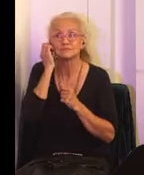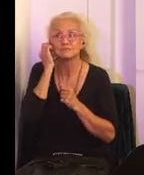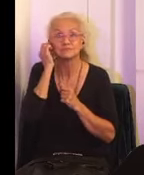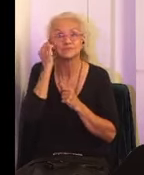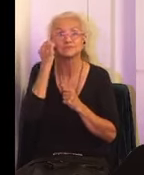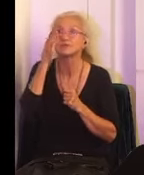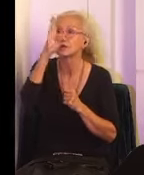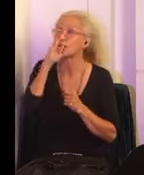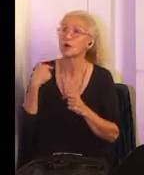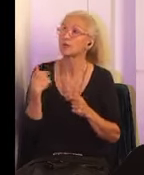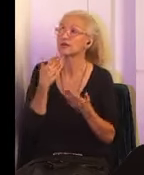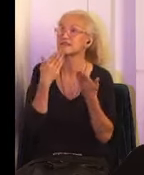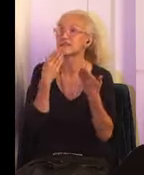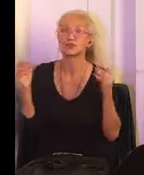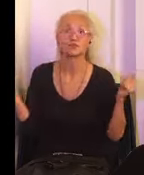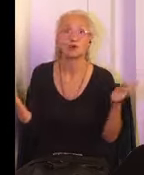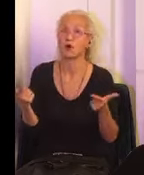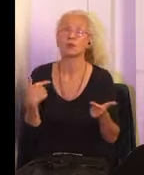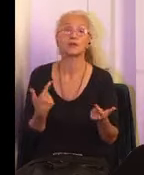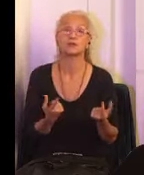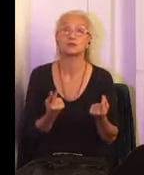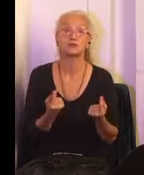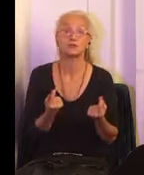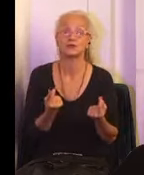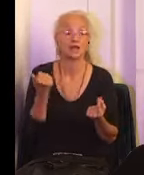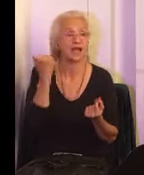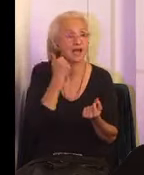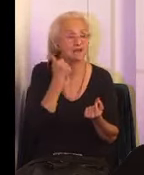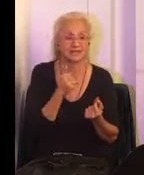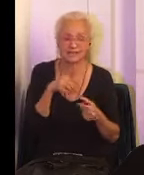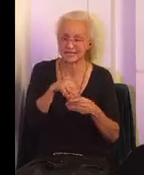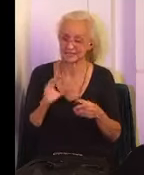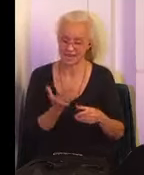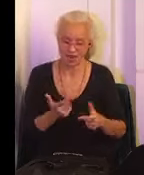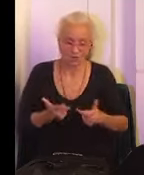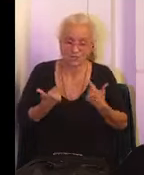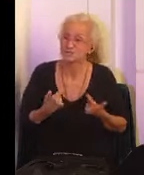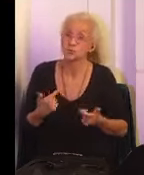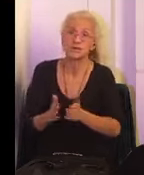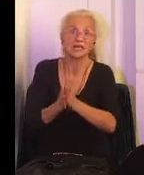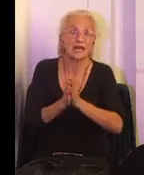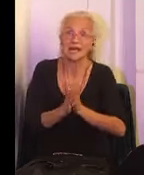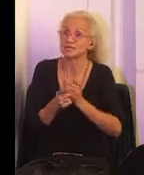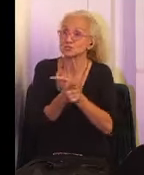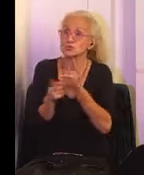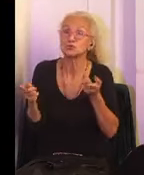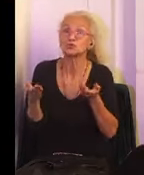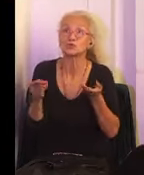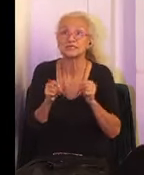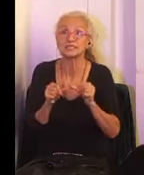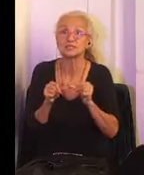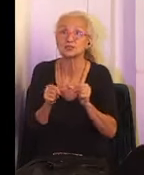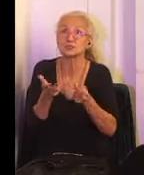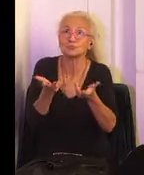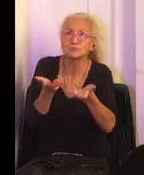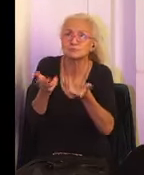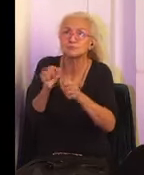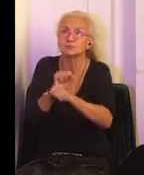God, we thank you for all you do in our lives on a daily basis. God, we ask that you continue to work with us